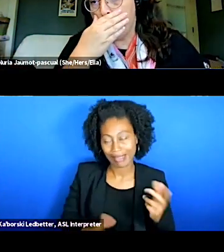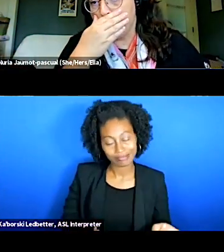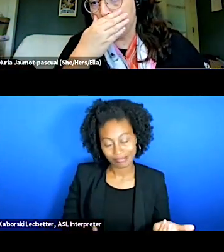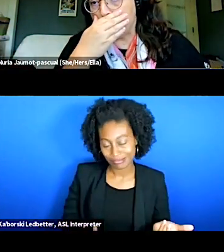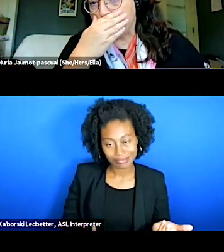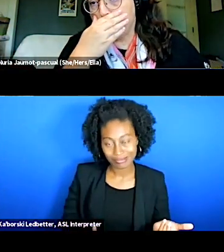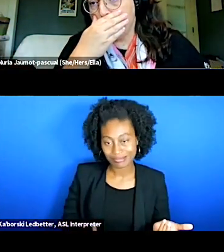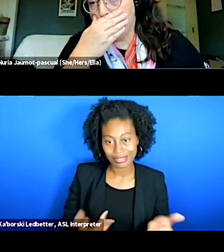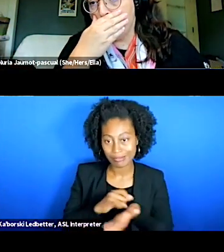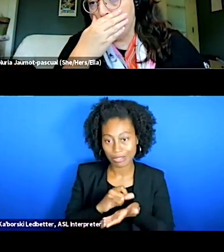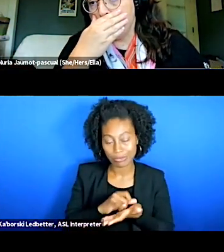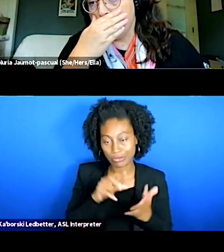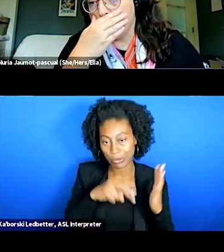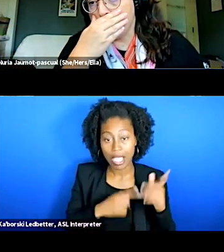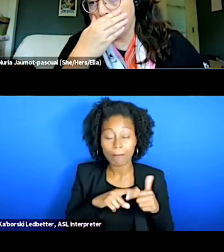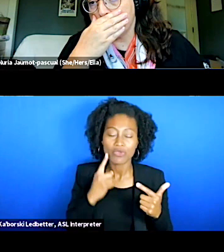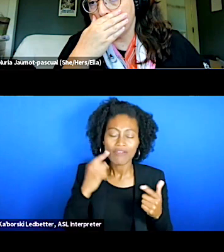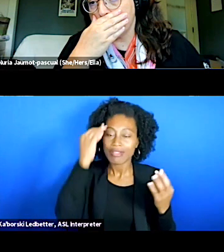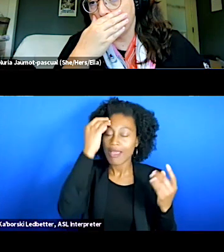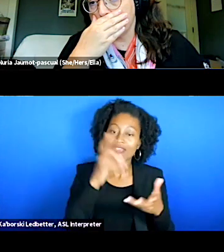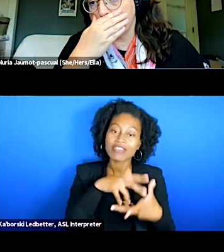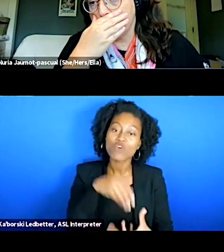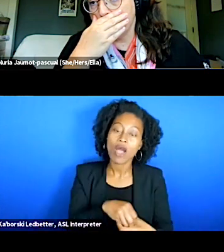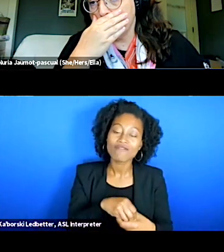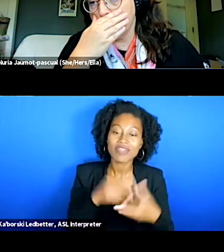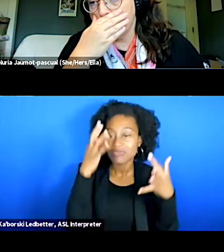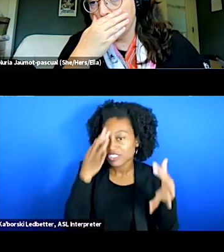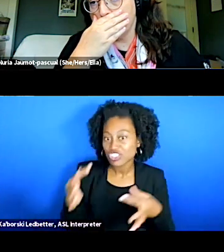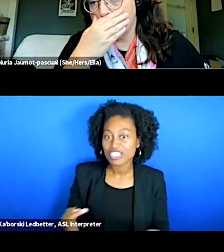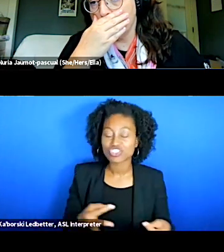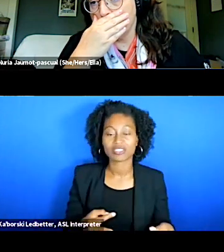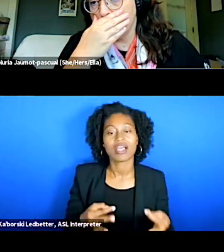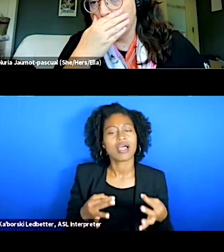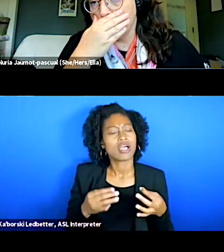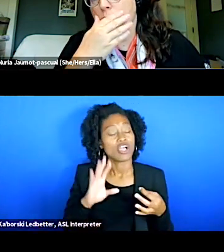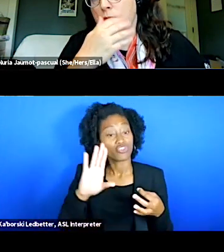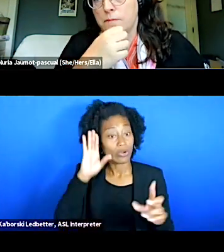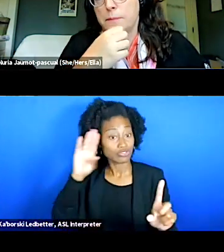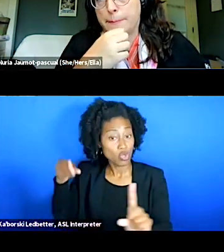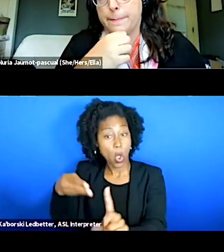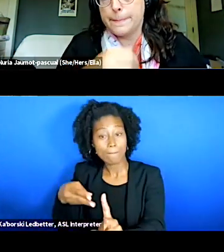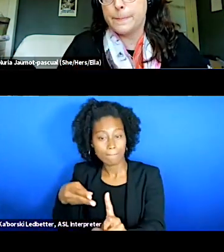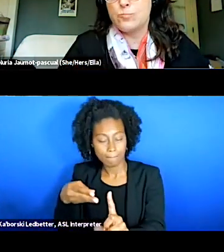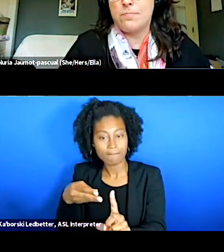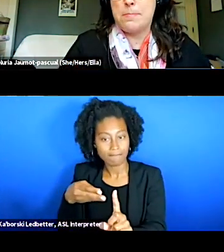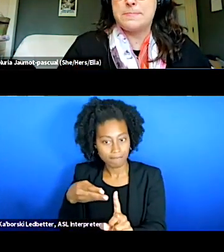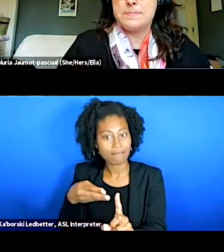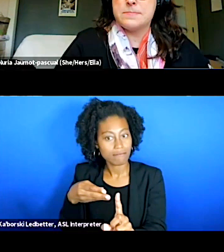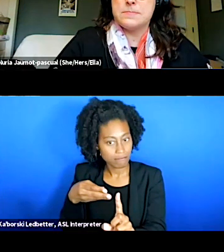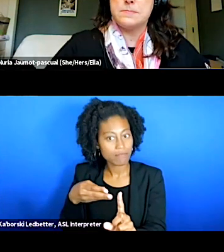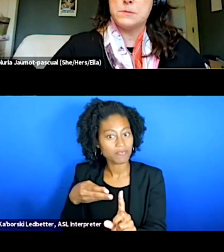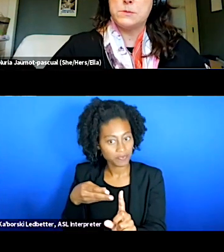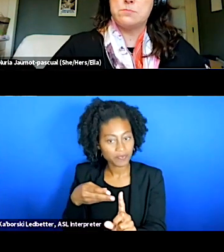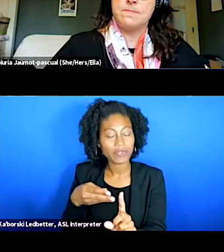into consideration, that's part of the decision making about how narrow is your scope. And so I would